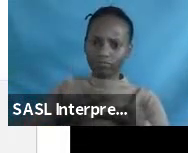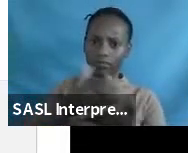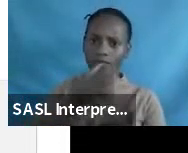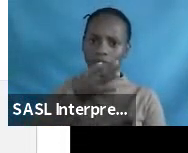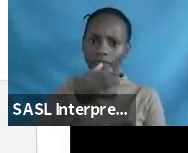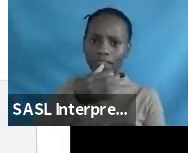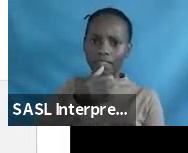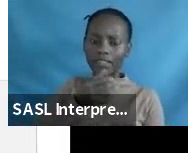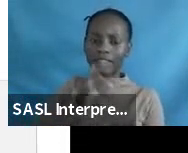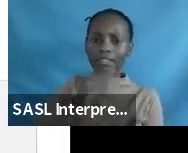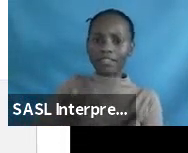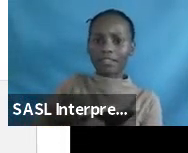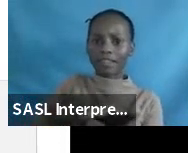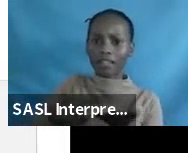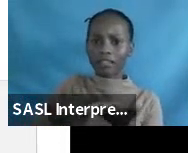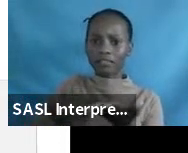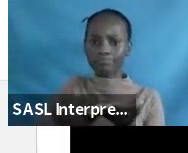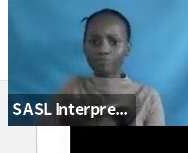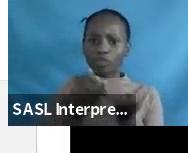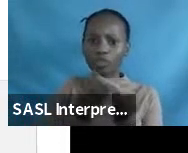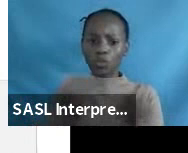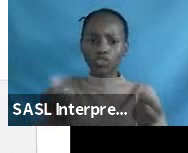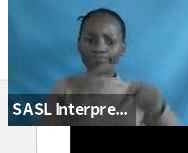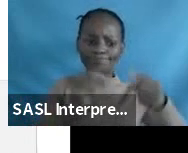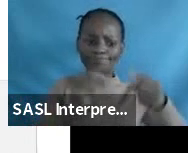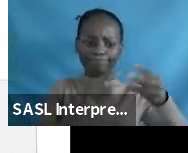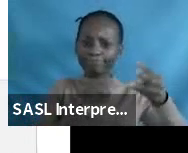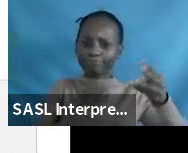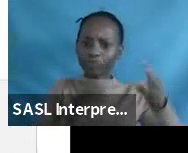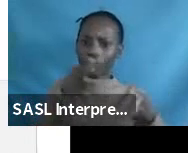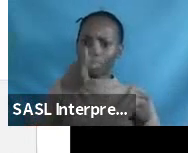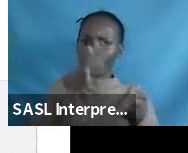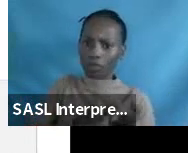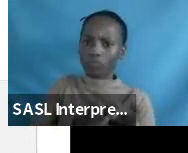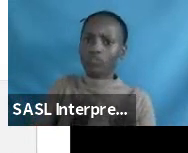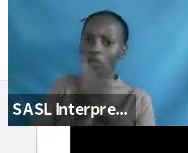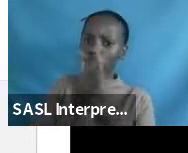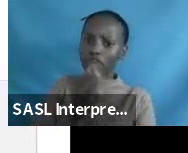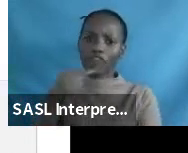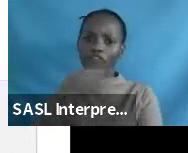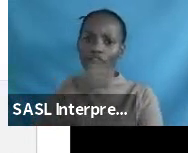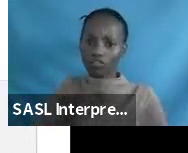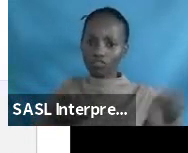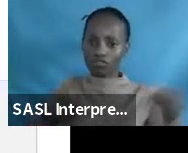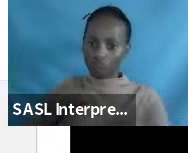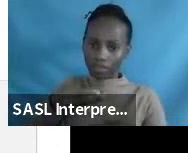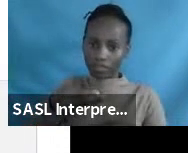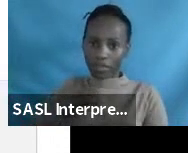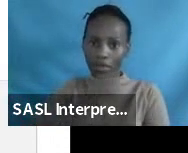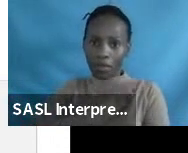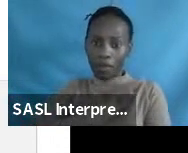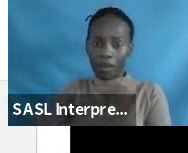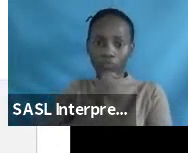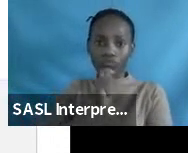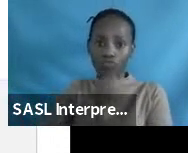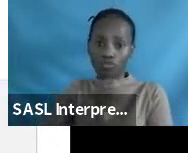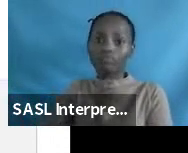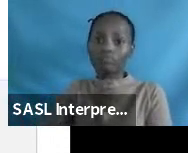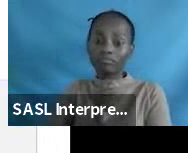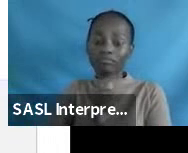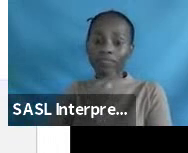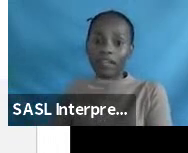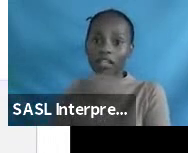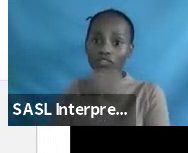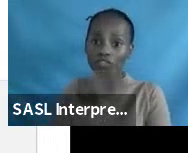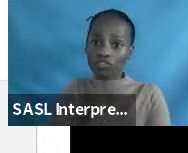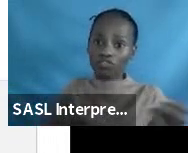table to address the challenges of illicit trade, considering that illicit trade denies Africa much needed capital for